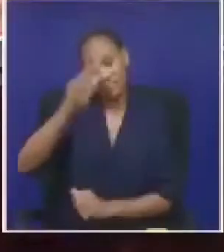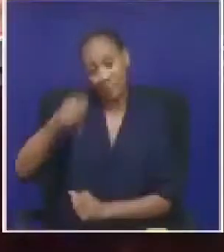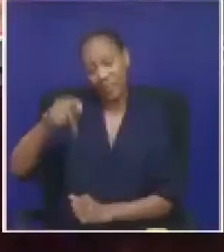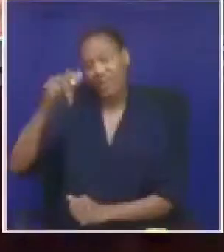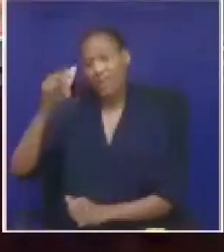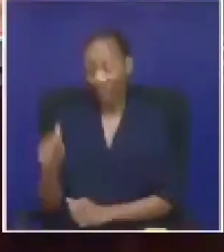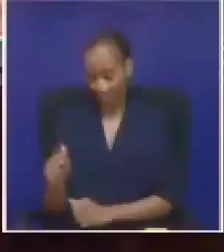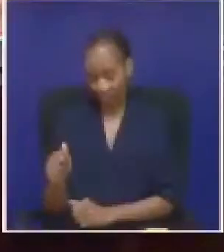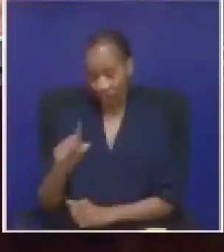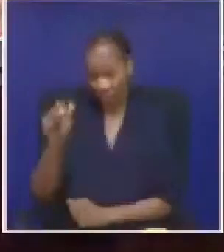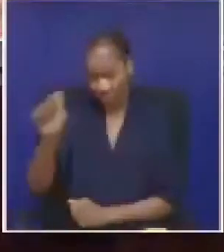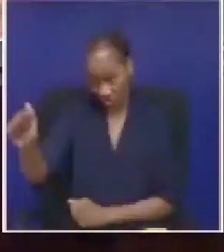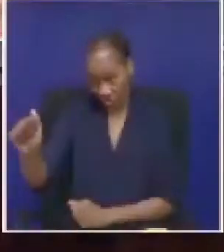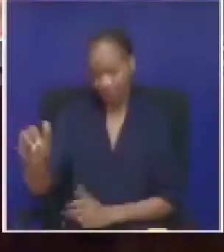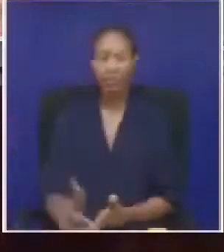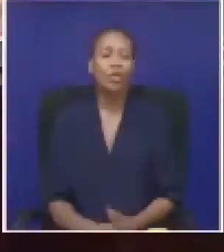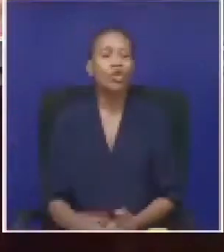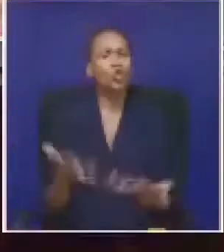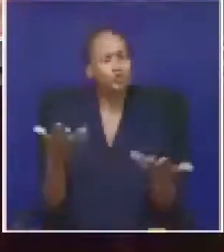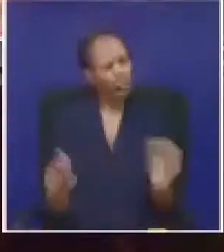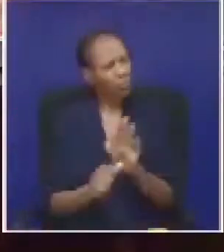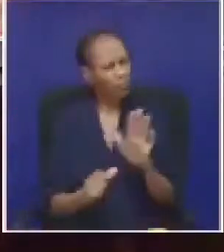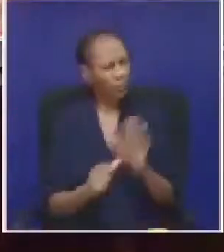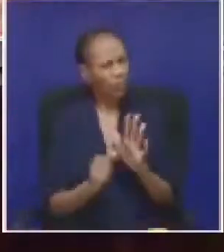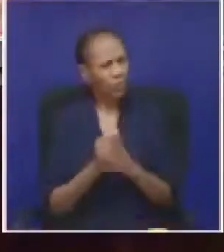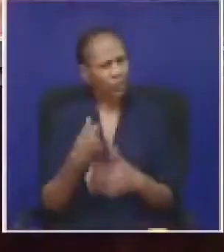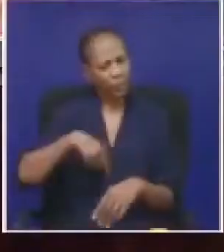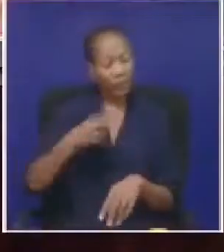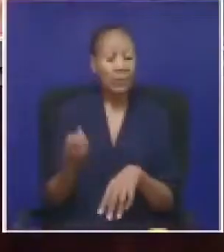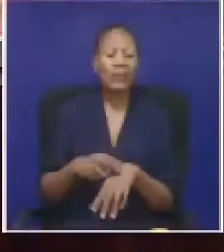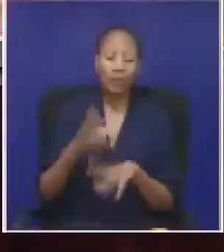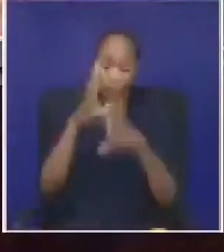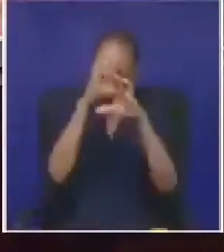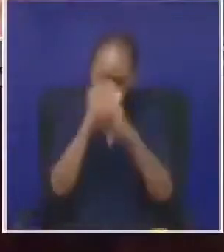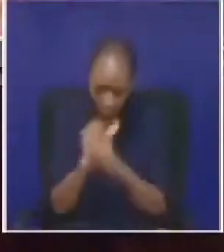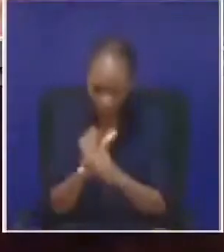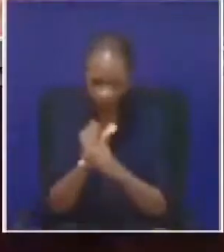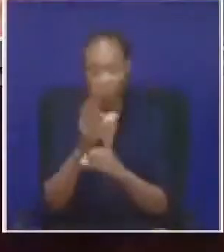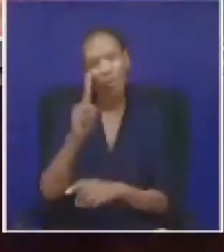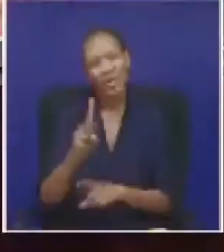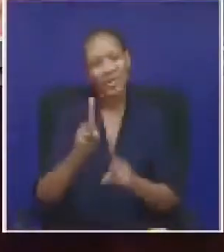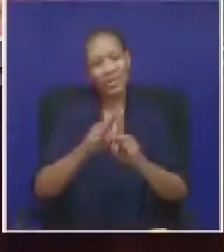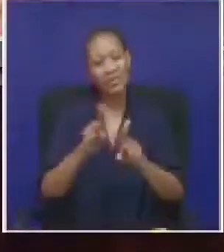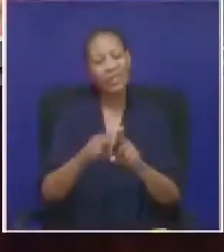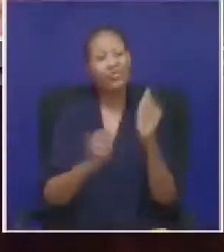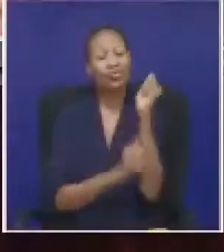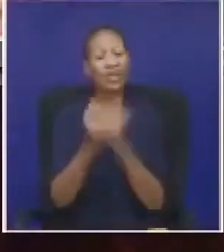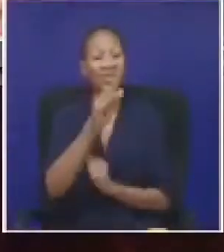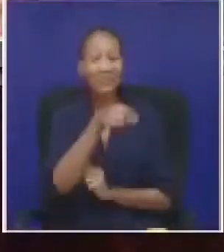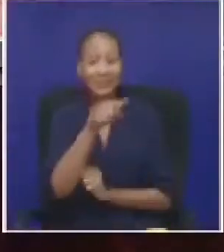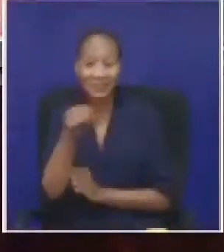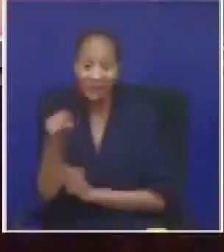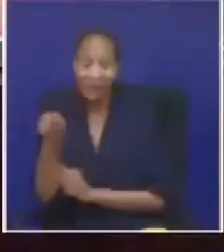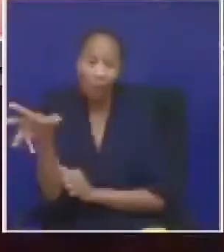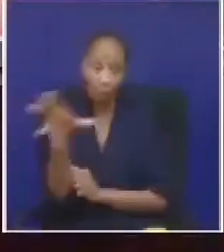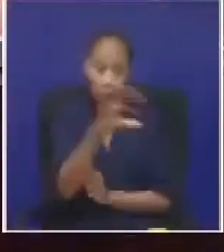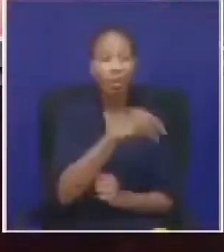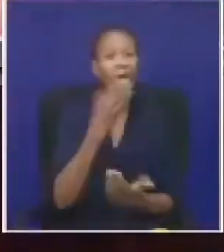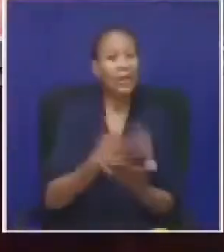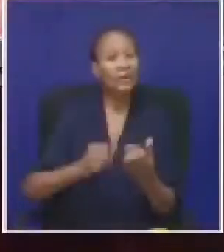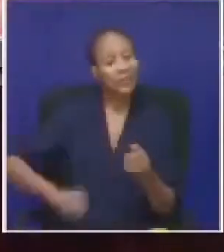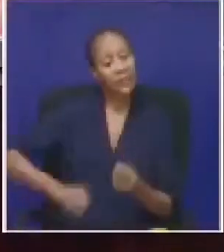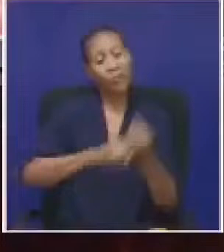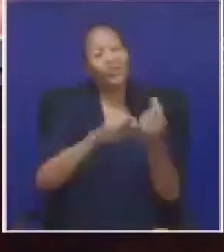important as it highlights the need to focus on these critical enablers for our land reform